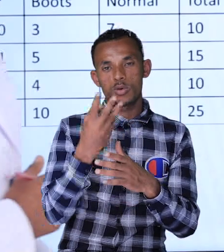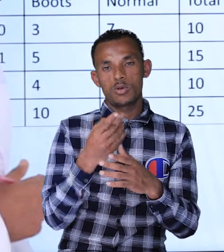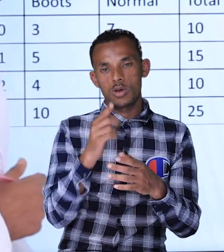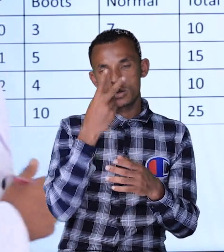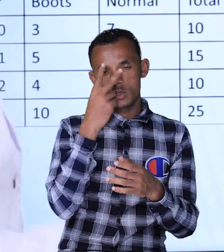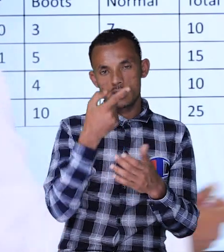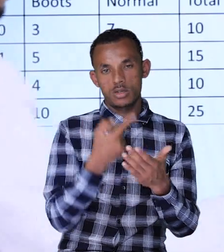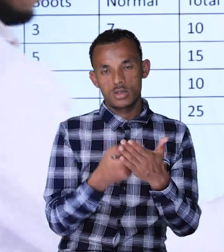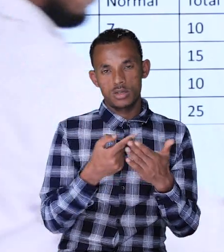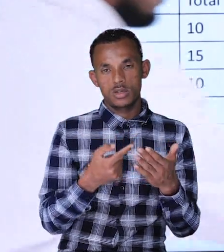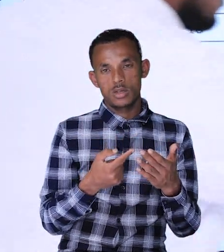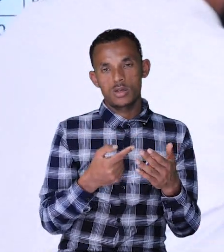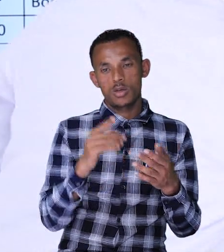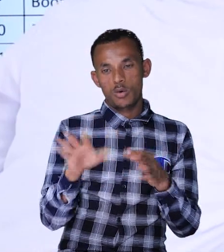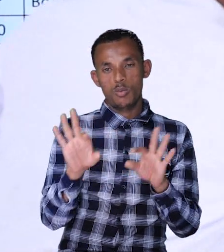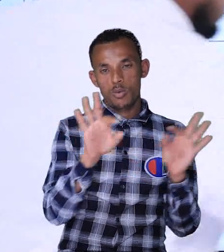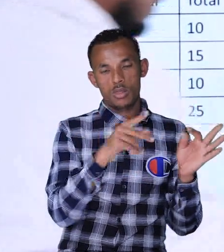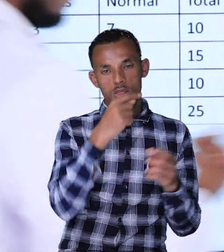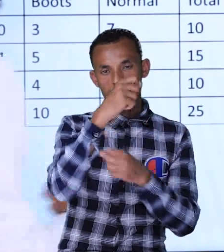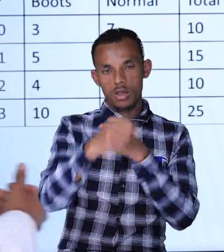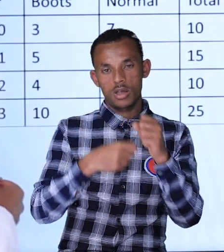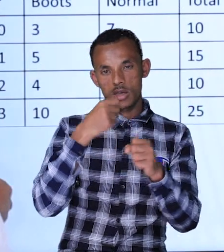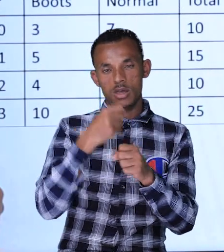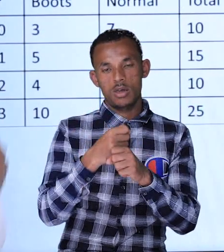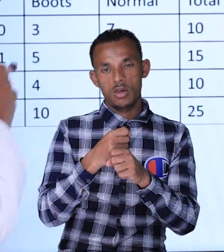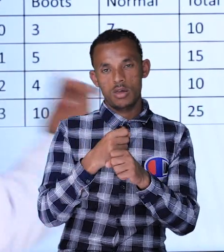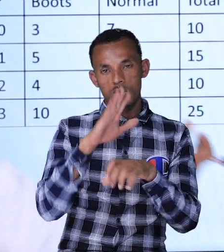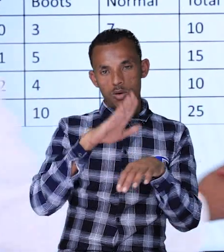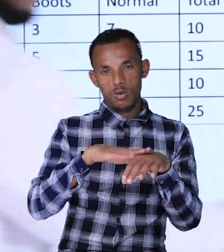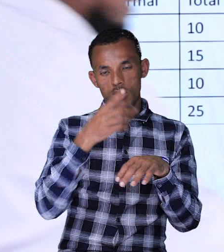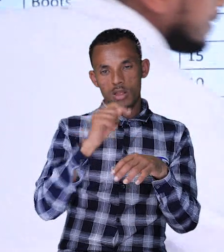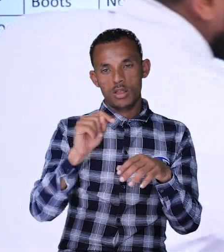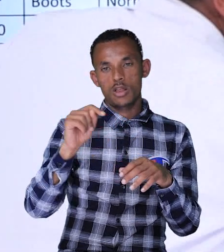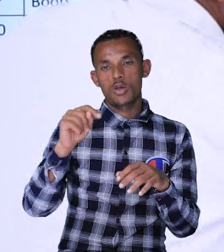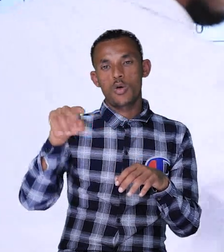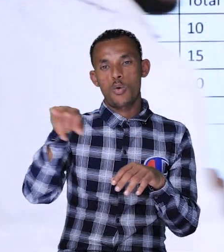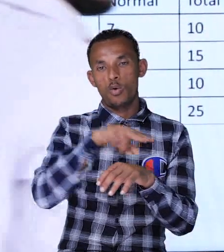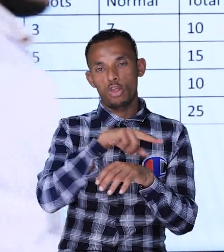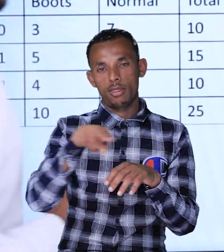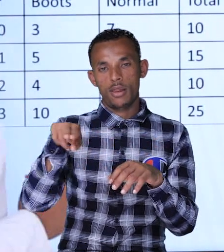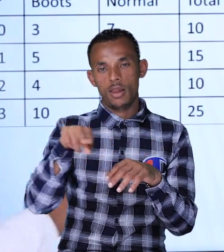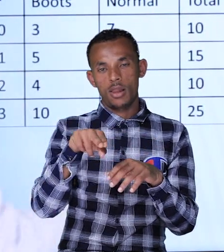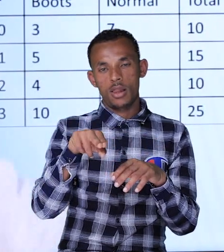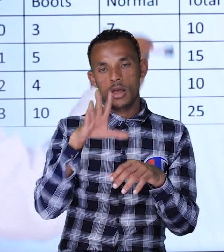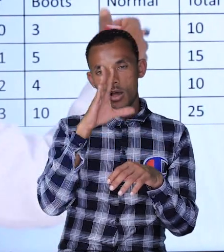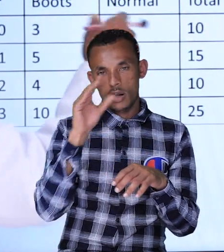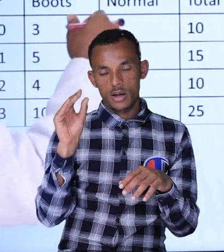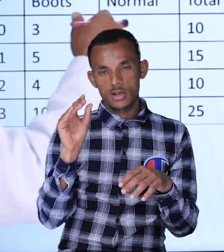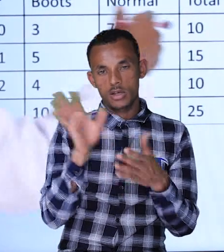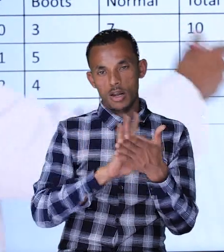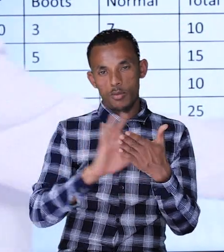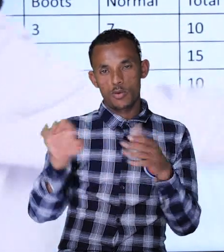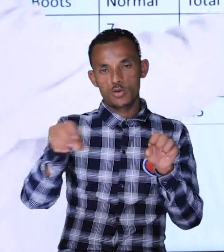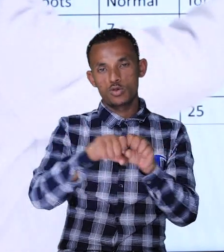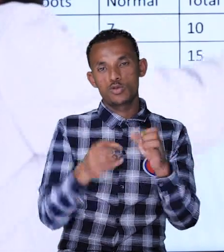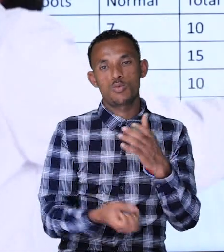this. So you put the year on the horizontal axis and the number of